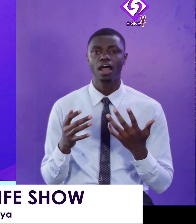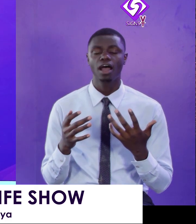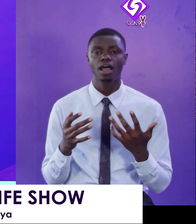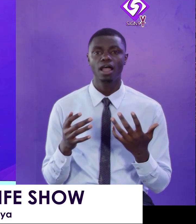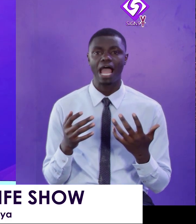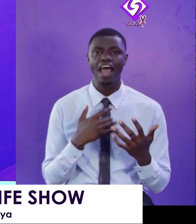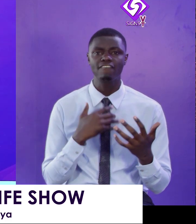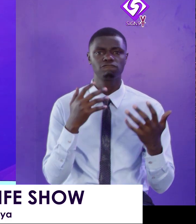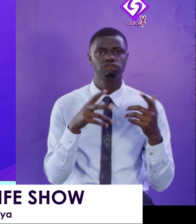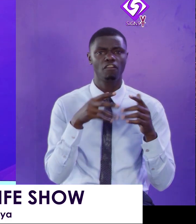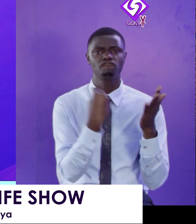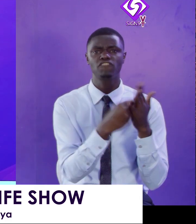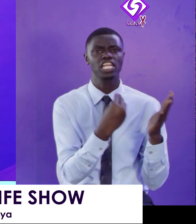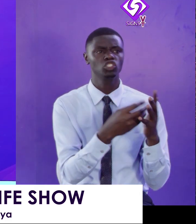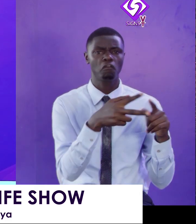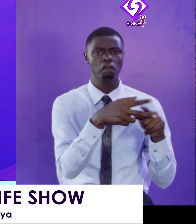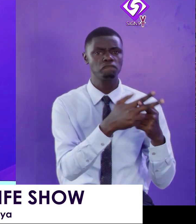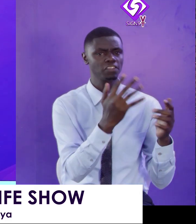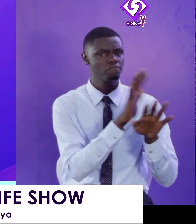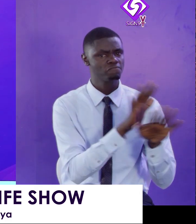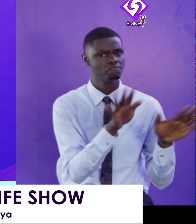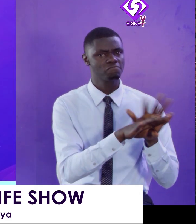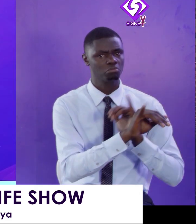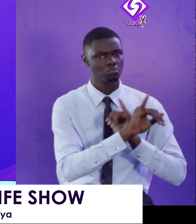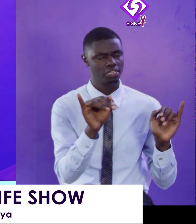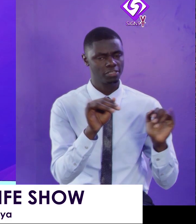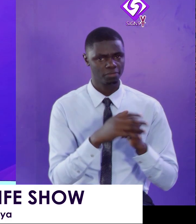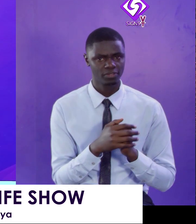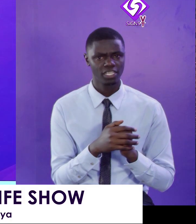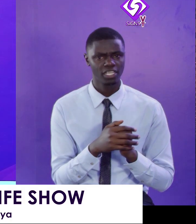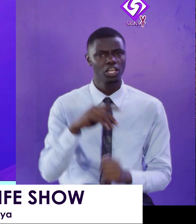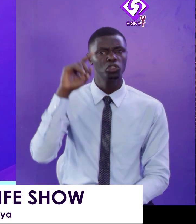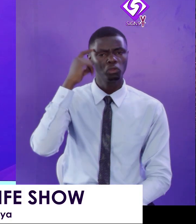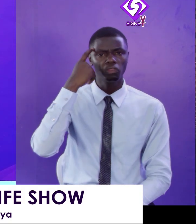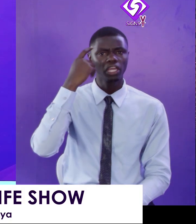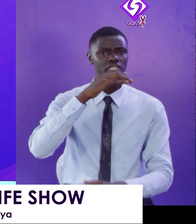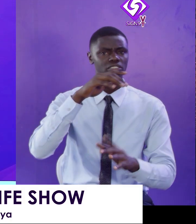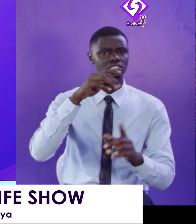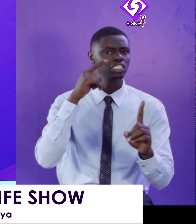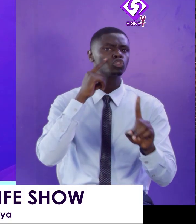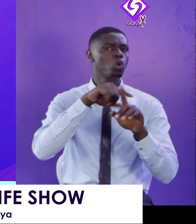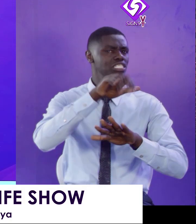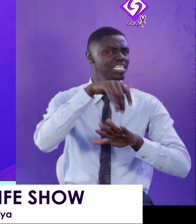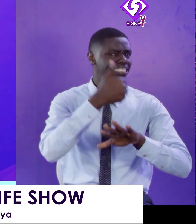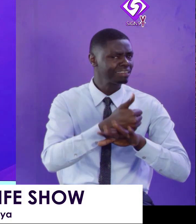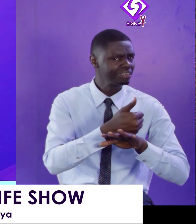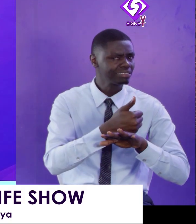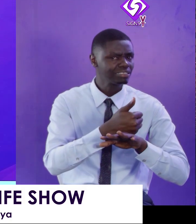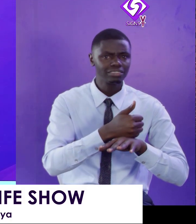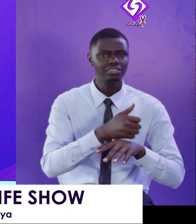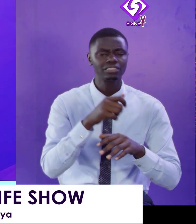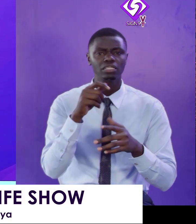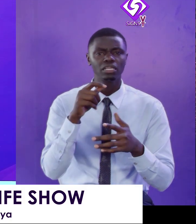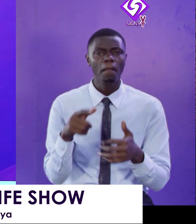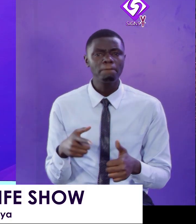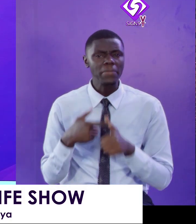already fixed it. Is it that they, in their setting of goals, they're deliberate? What do you prioritize